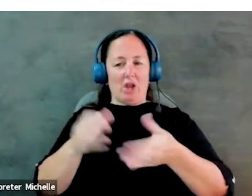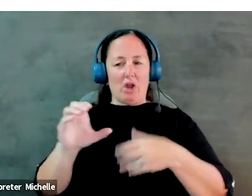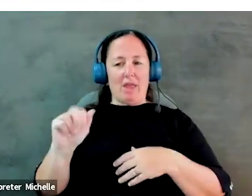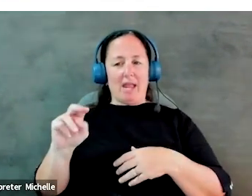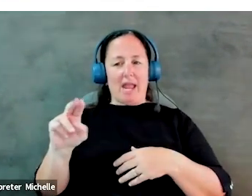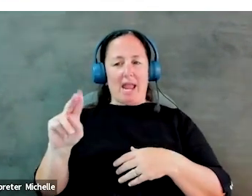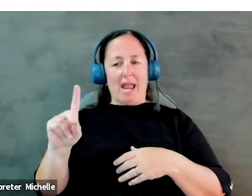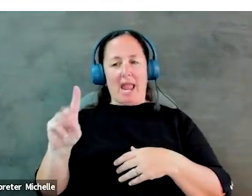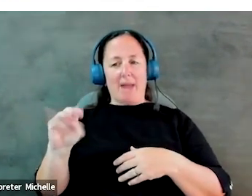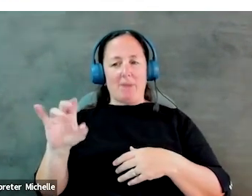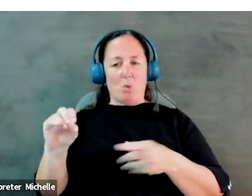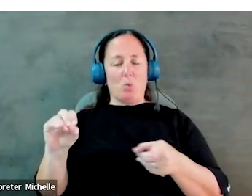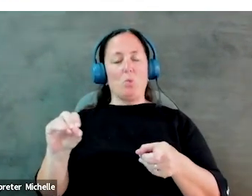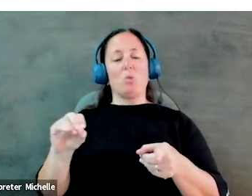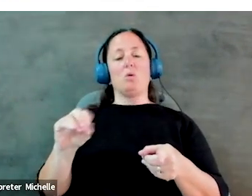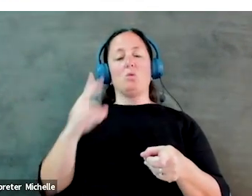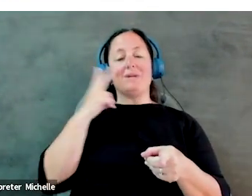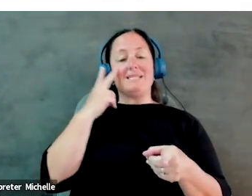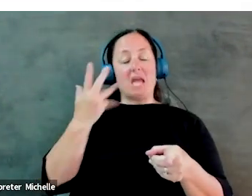And we see here already